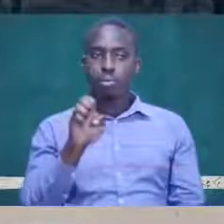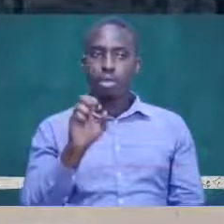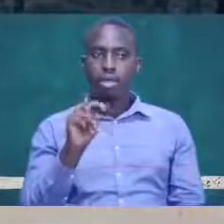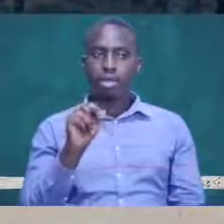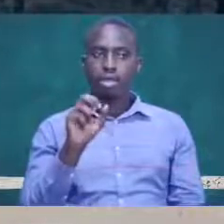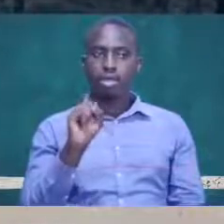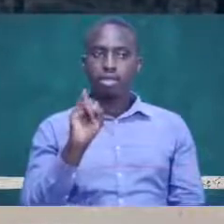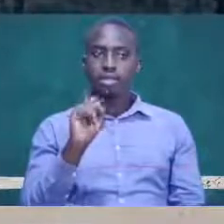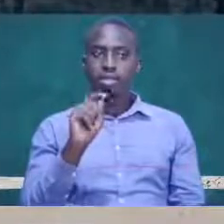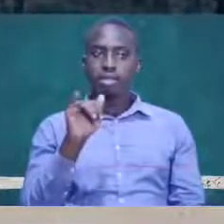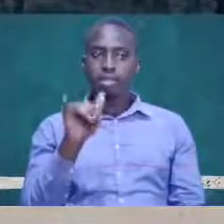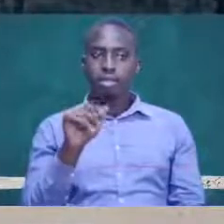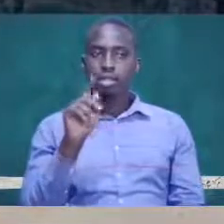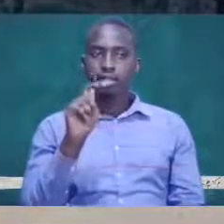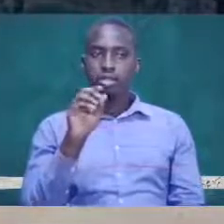save.